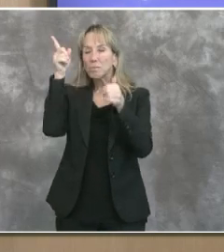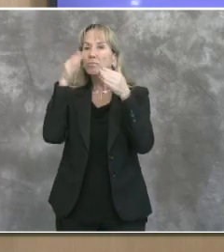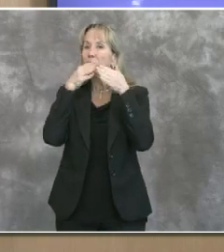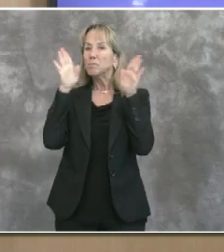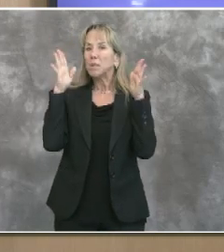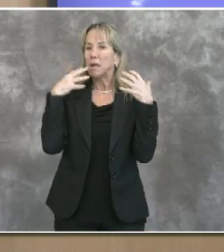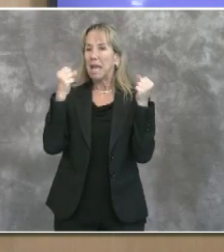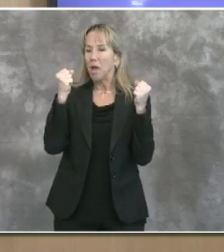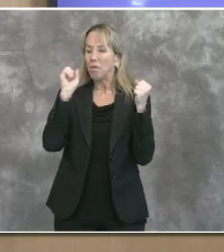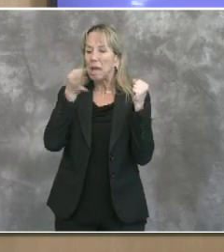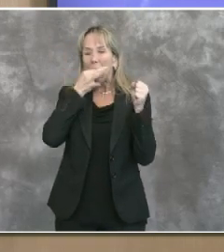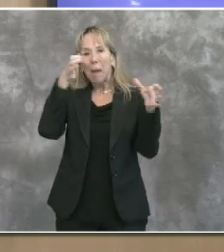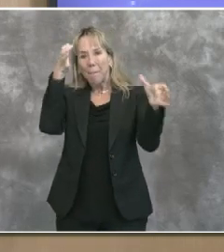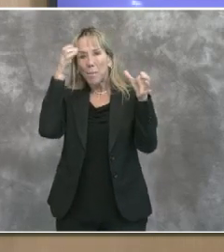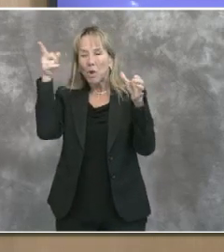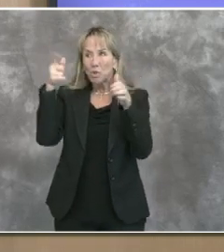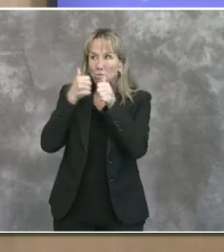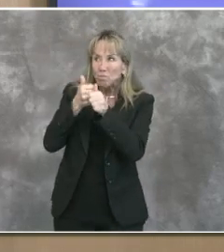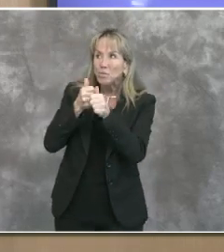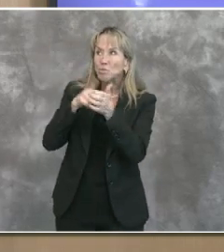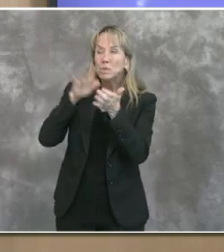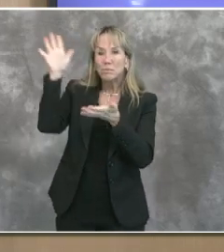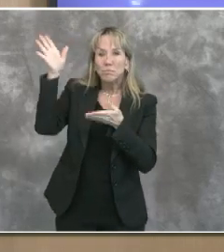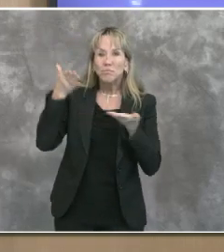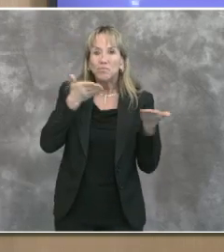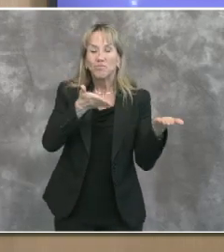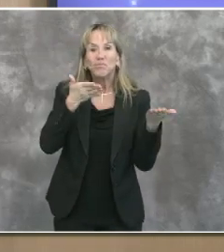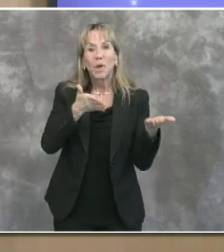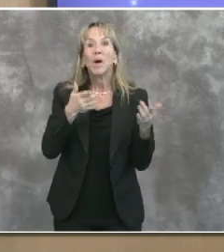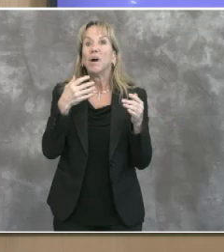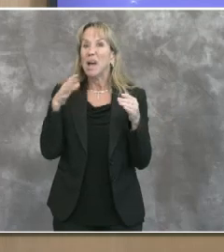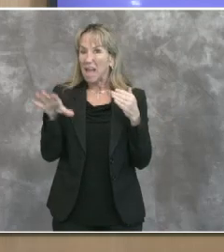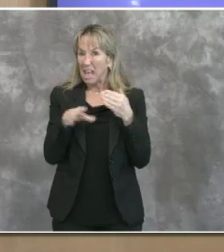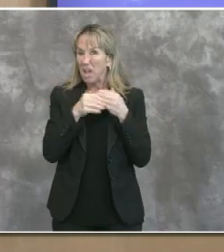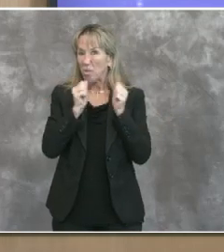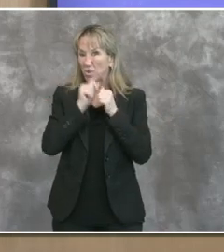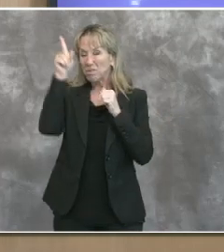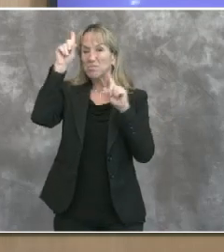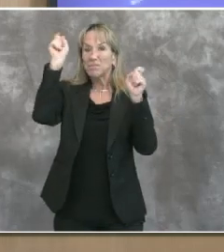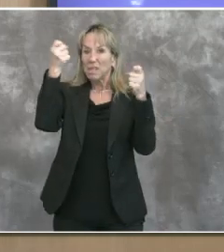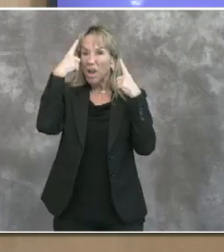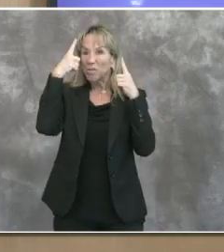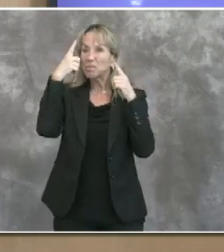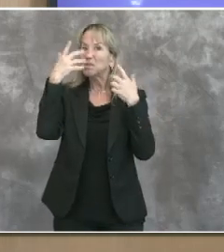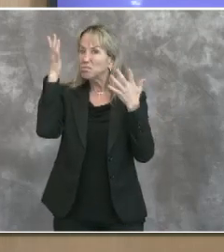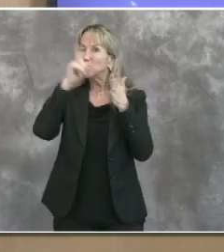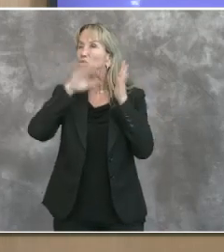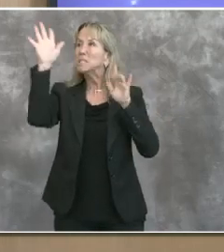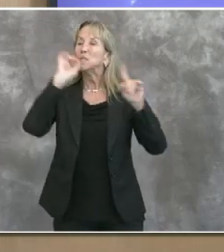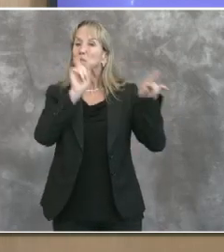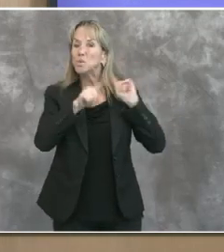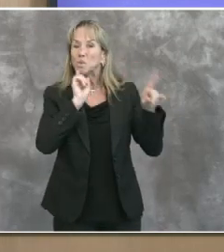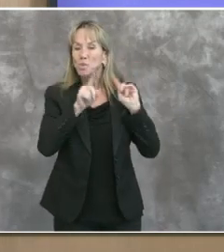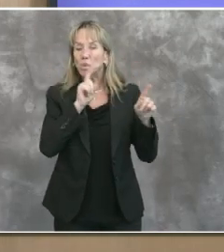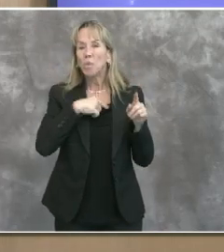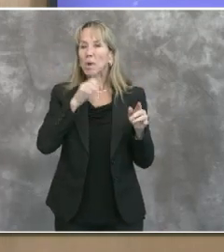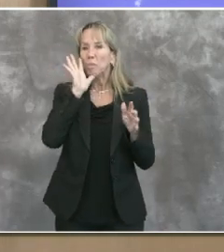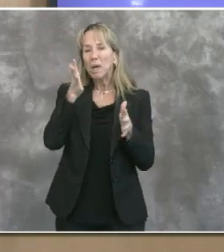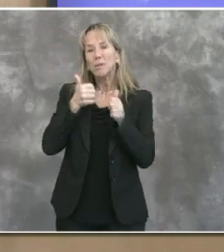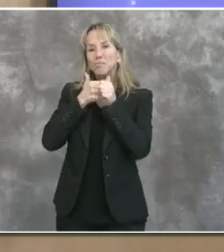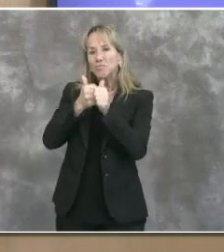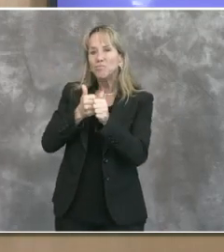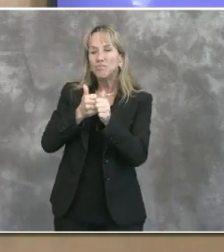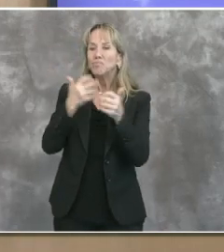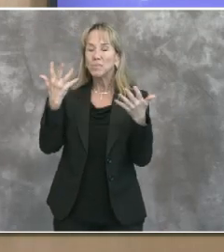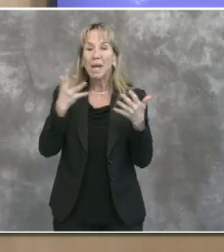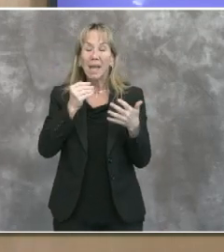experts in close coordination with the state of California, and being ever mindful that the reality is our